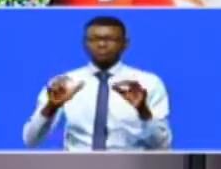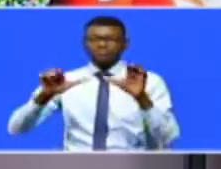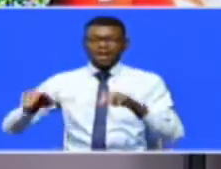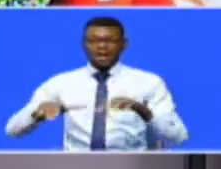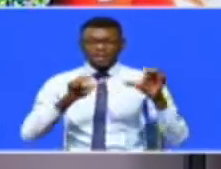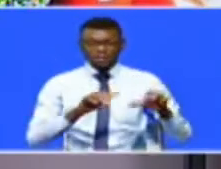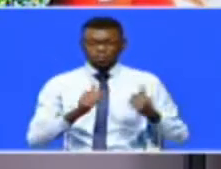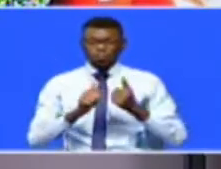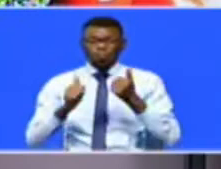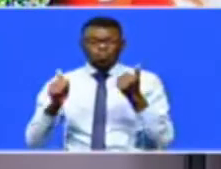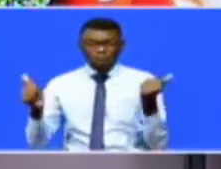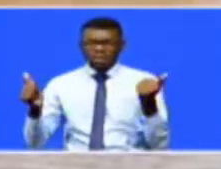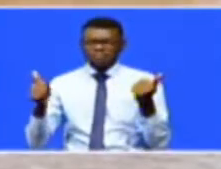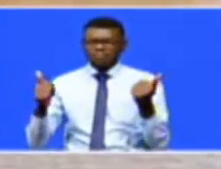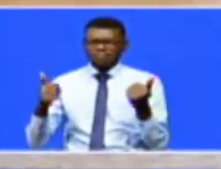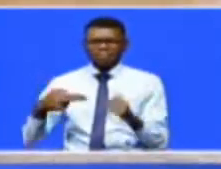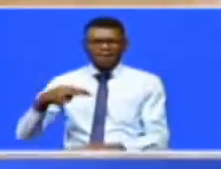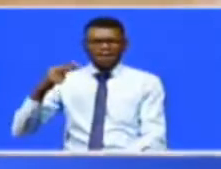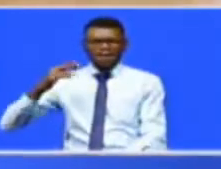in high potential counties.